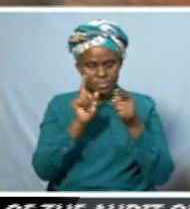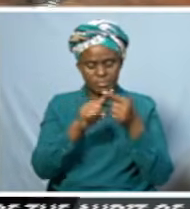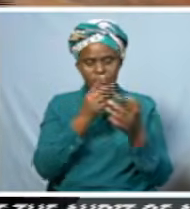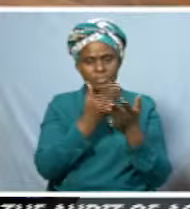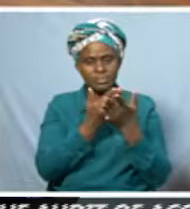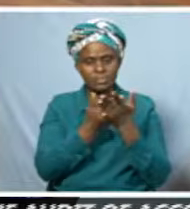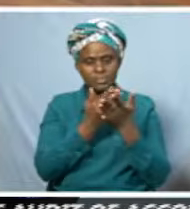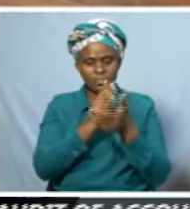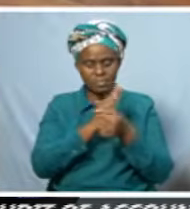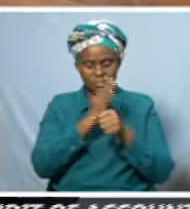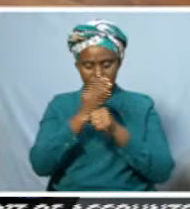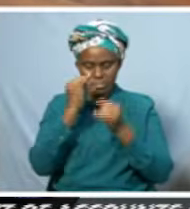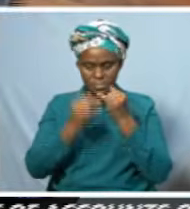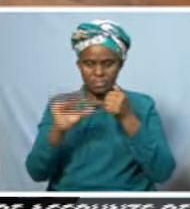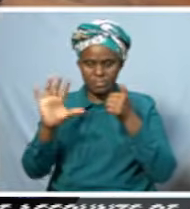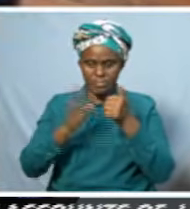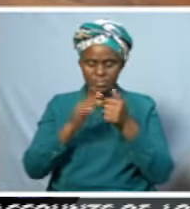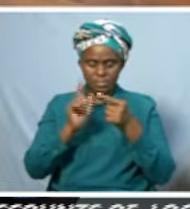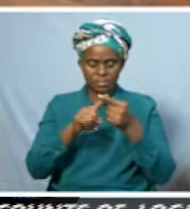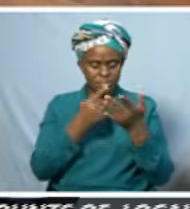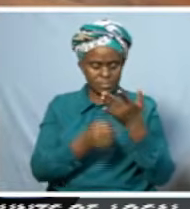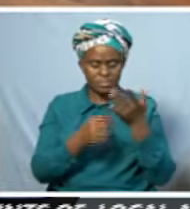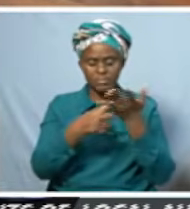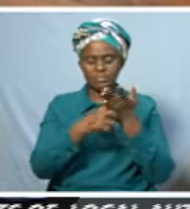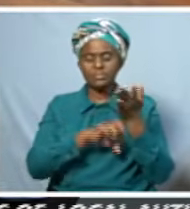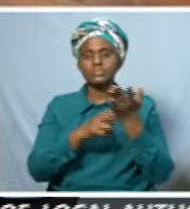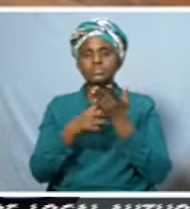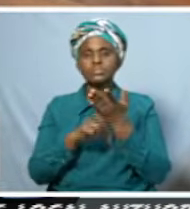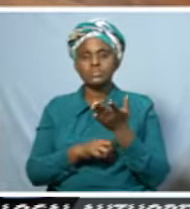that. Then we come back to the receipts.